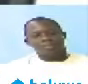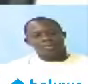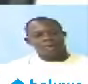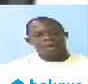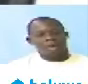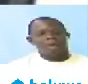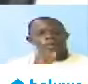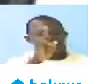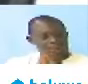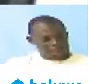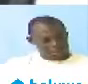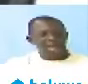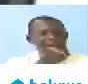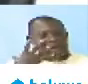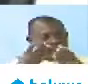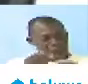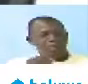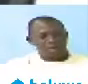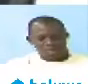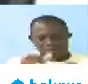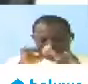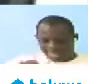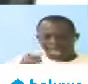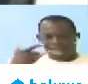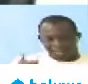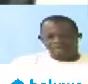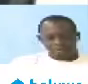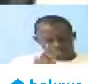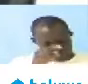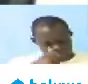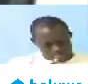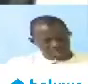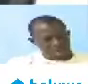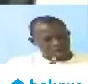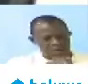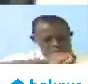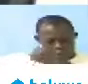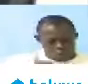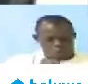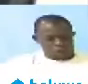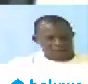but that's how I was living there. But I had a wife